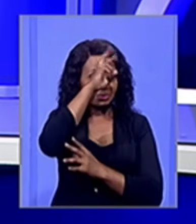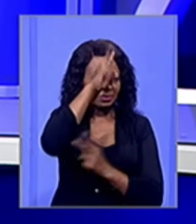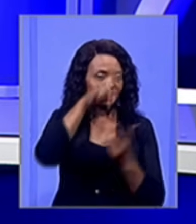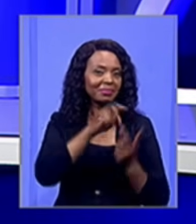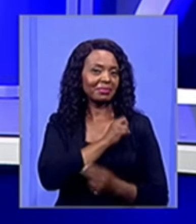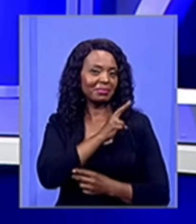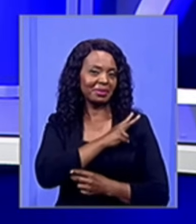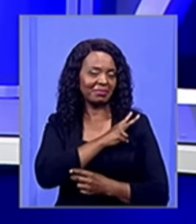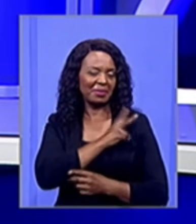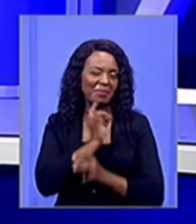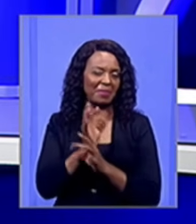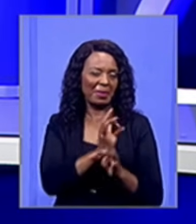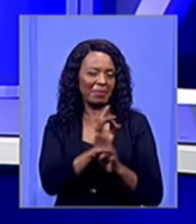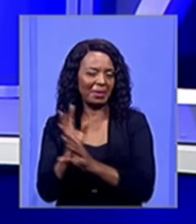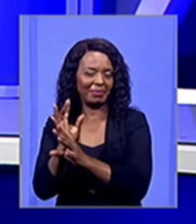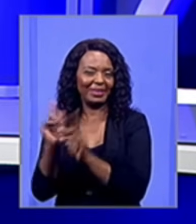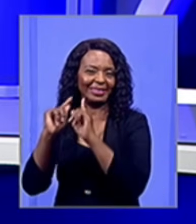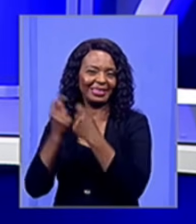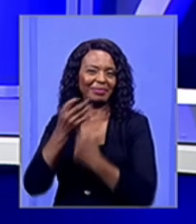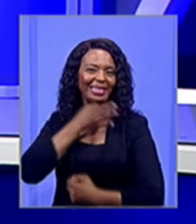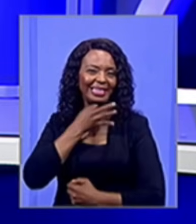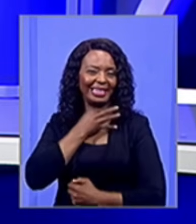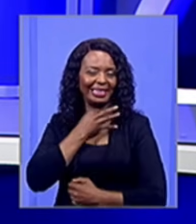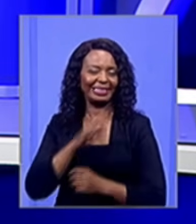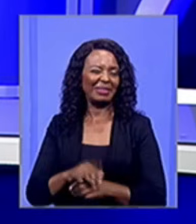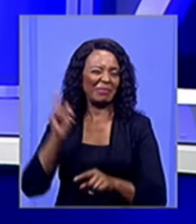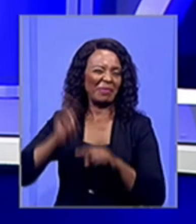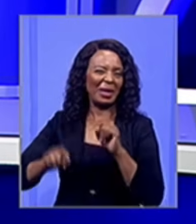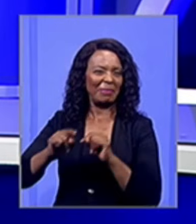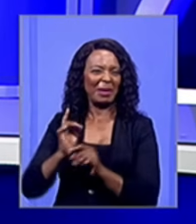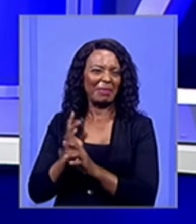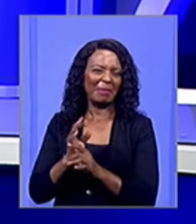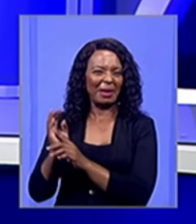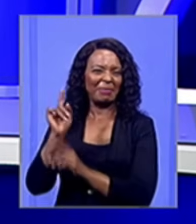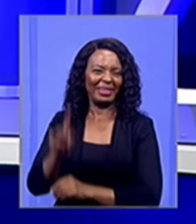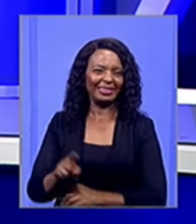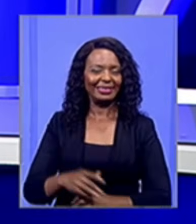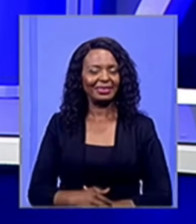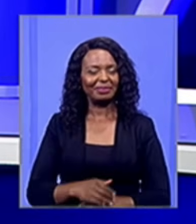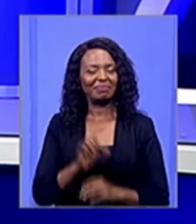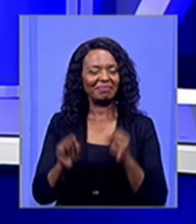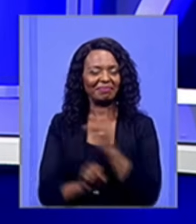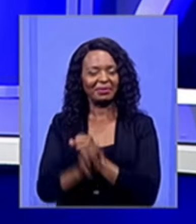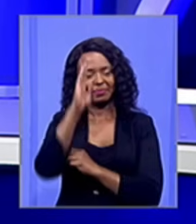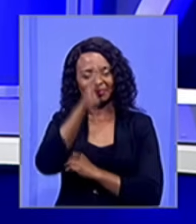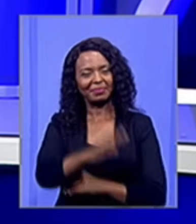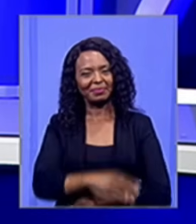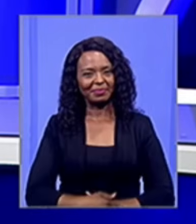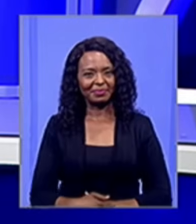mahlonolo hore di bolaise dihlopha tsa England thupa ho sane di fela mona fihla le kopana nakong e tlang ha ya teng.